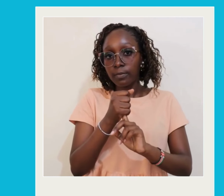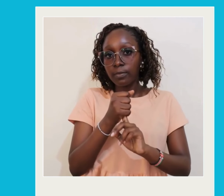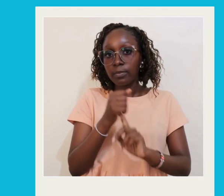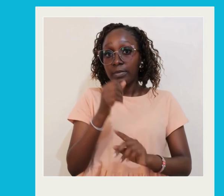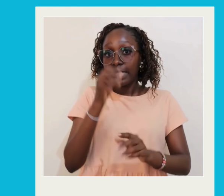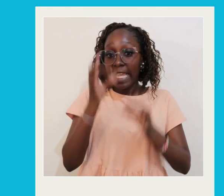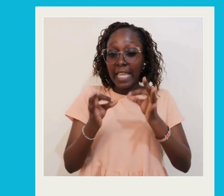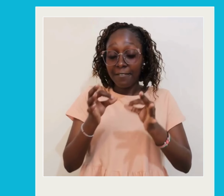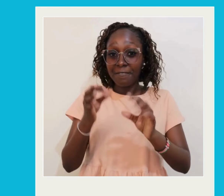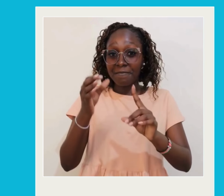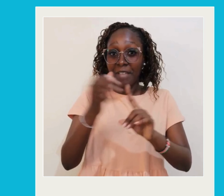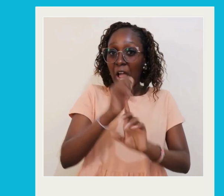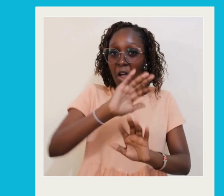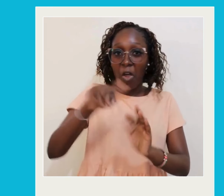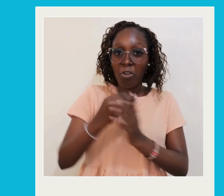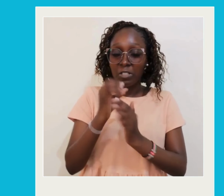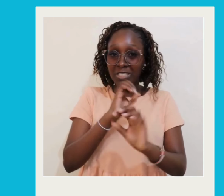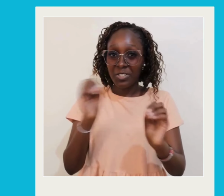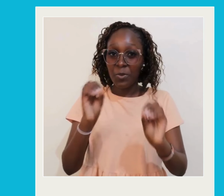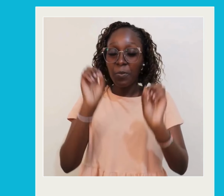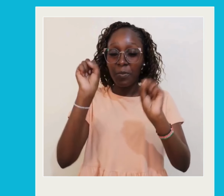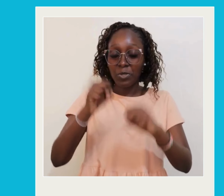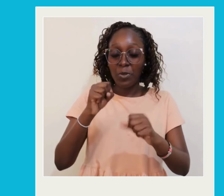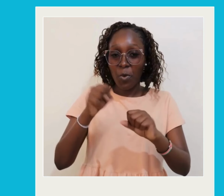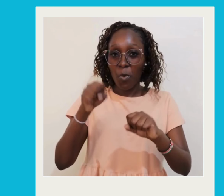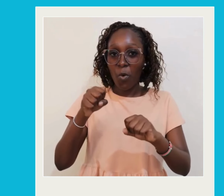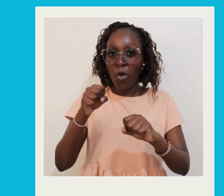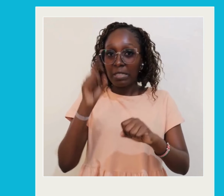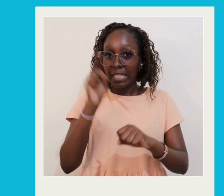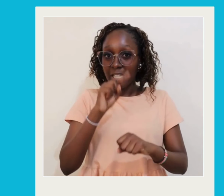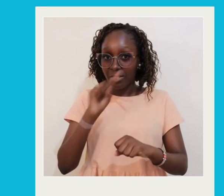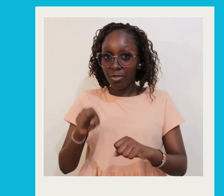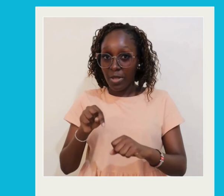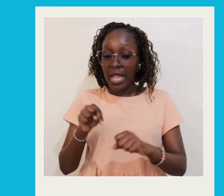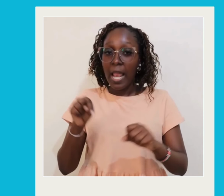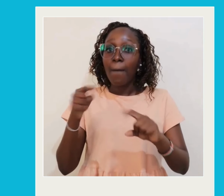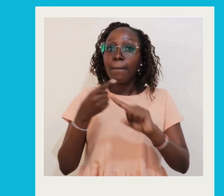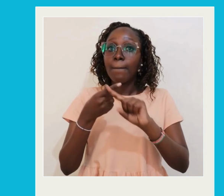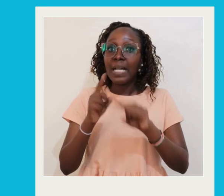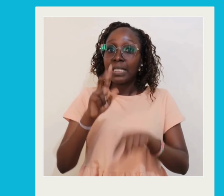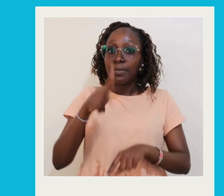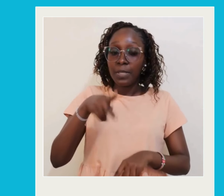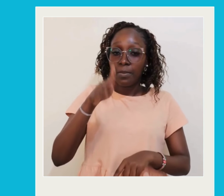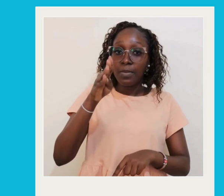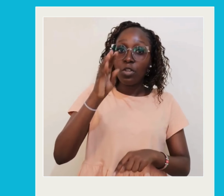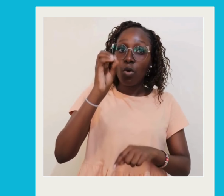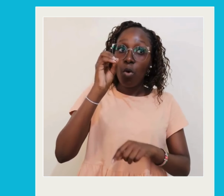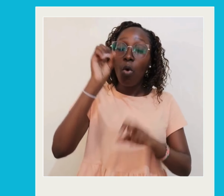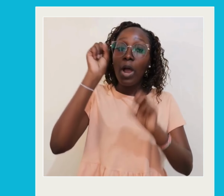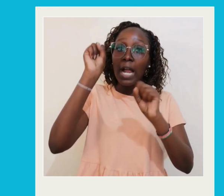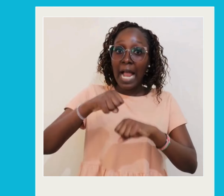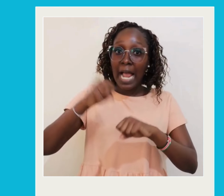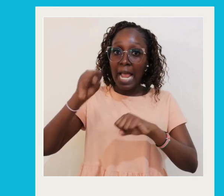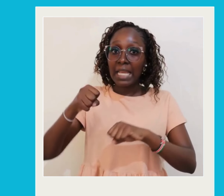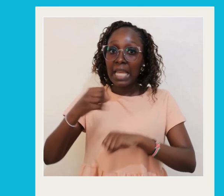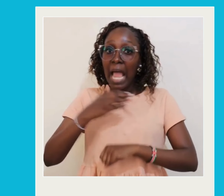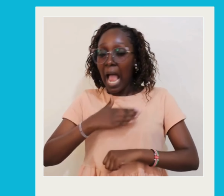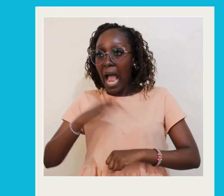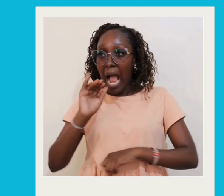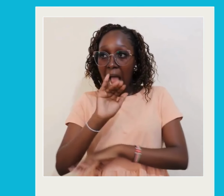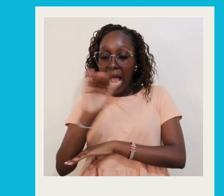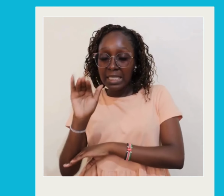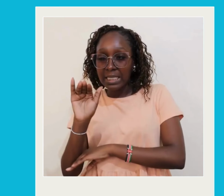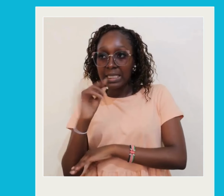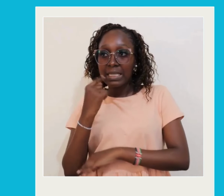if a PBO breaches its obligations. Failure to comply can lead to registration